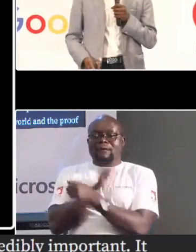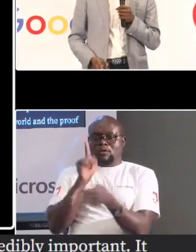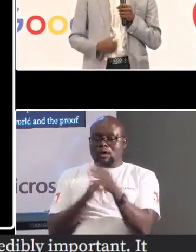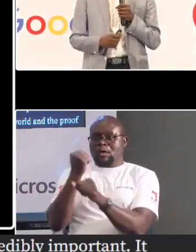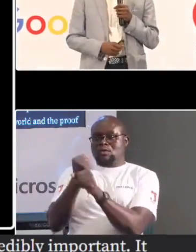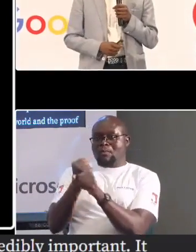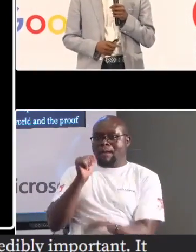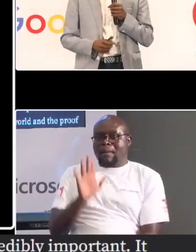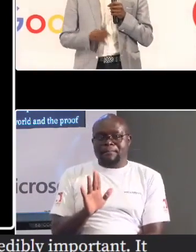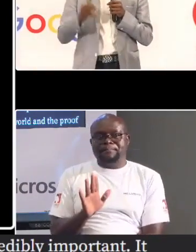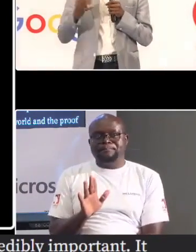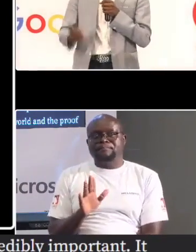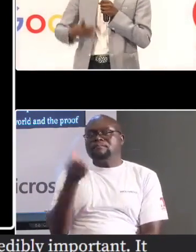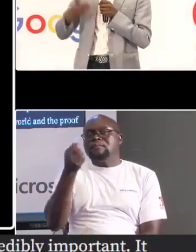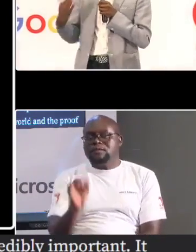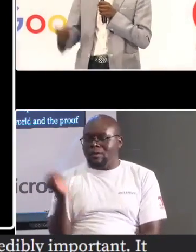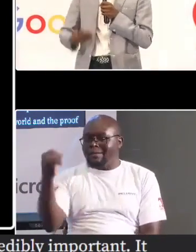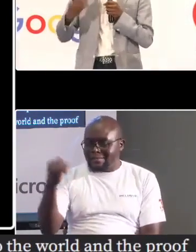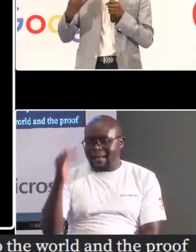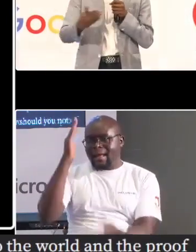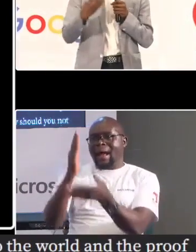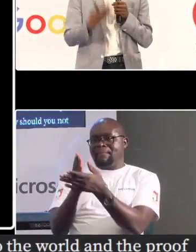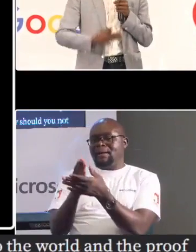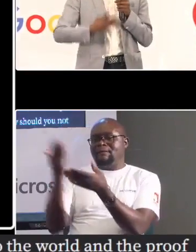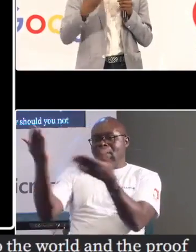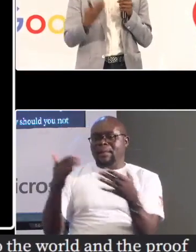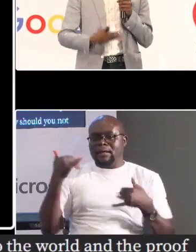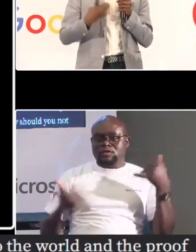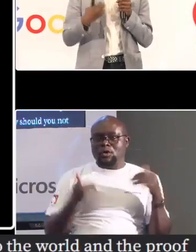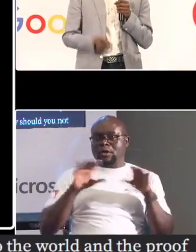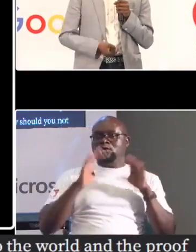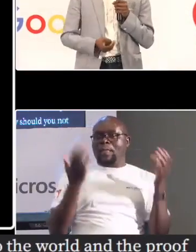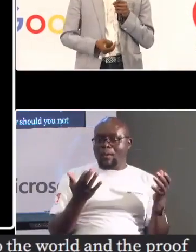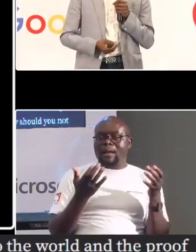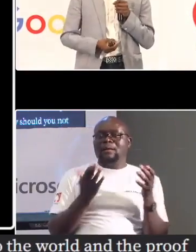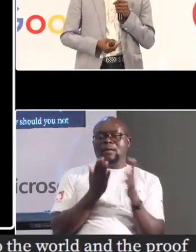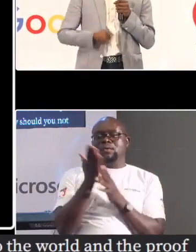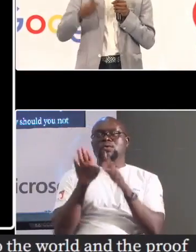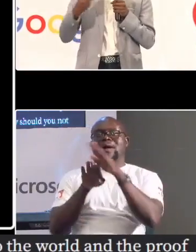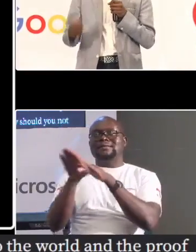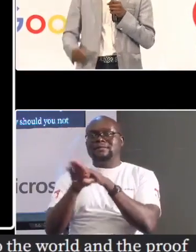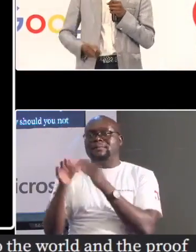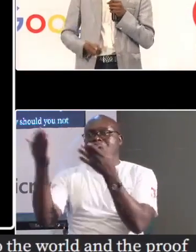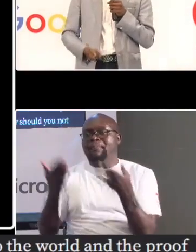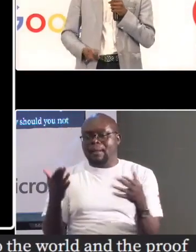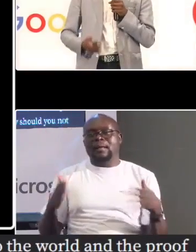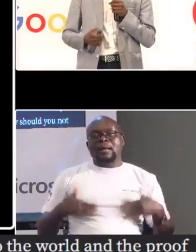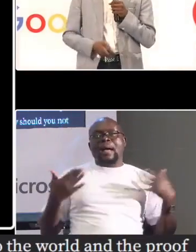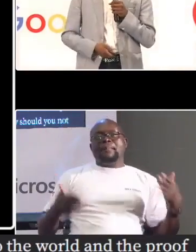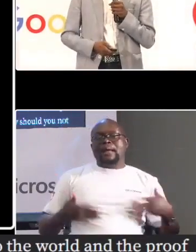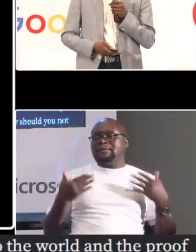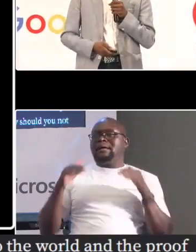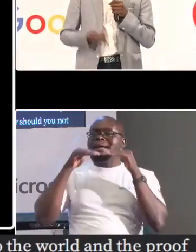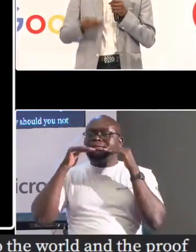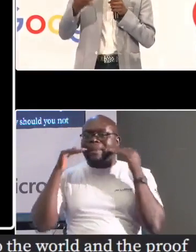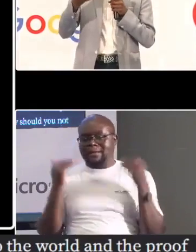design? So design, I believe, can bring joy to the world of accessibility. It can bring delight, it can bring